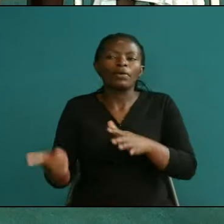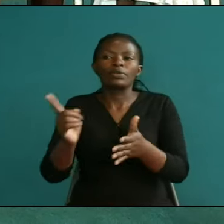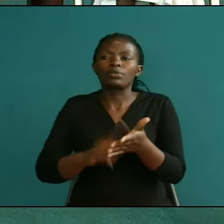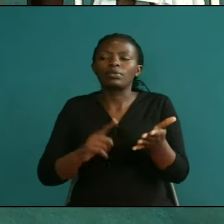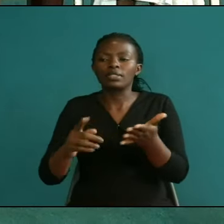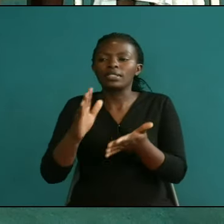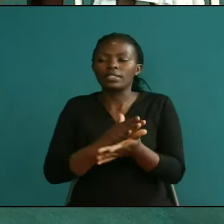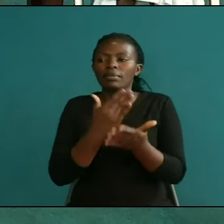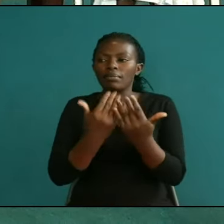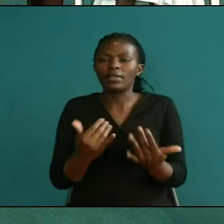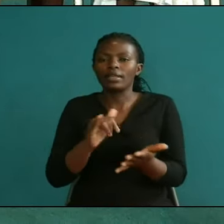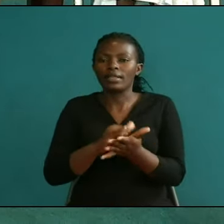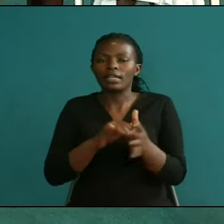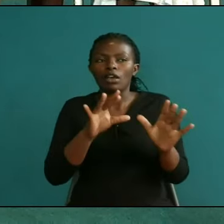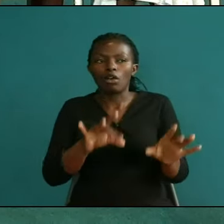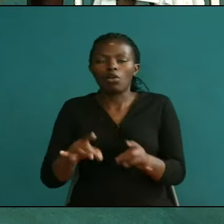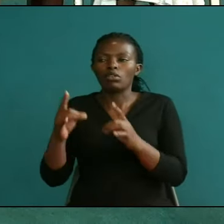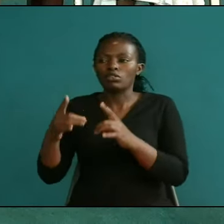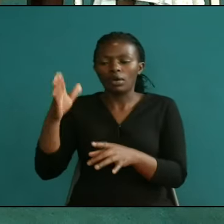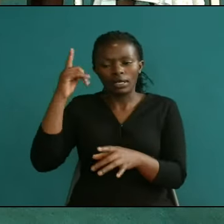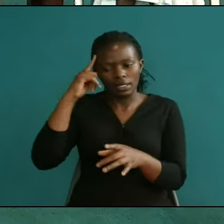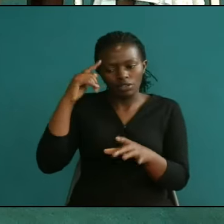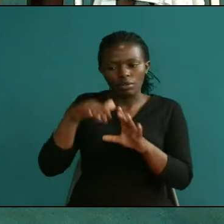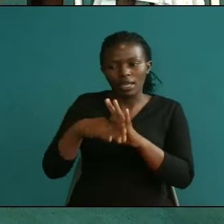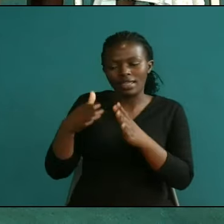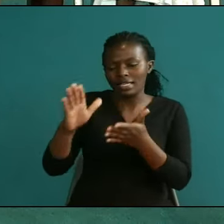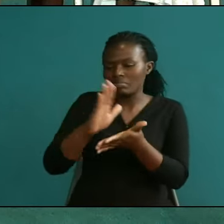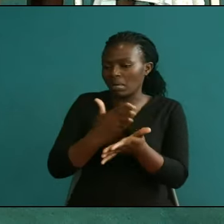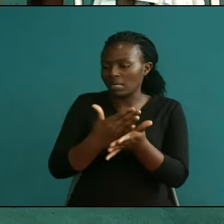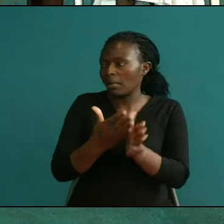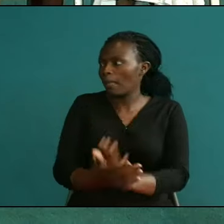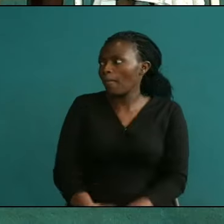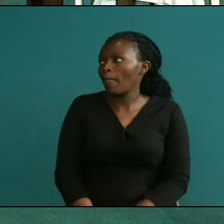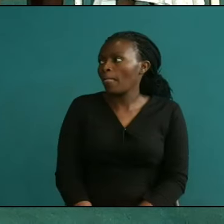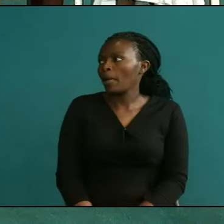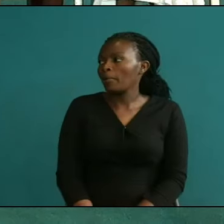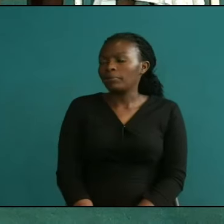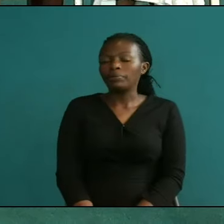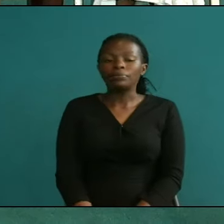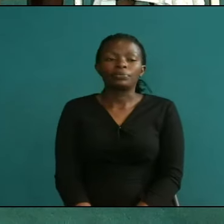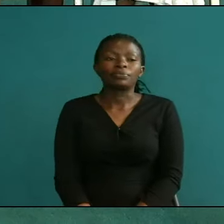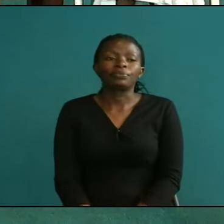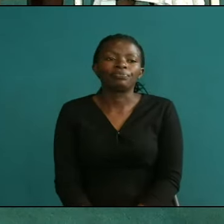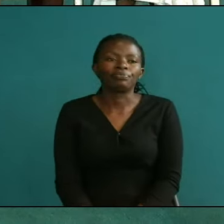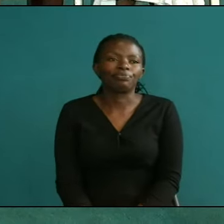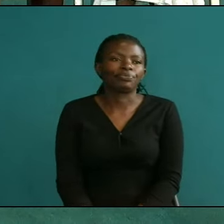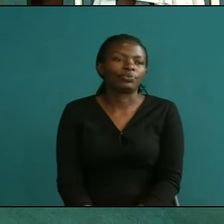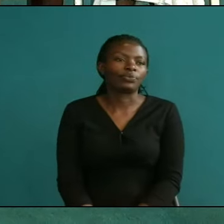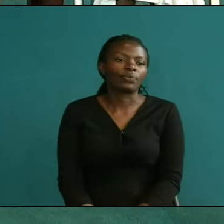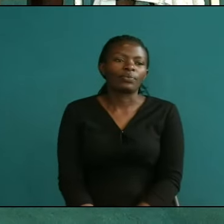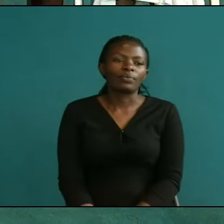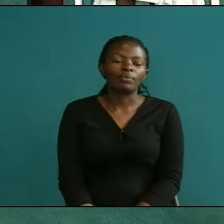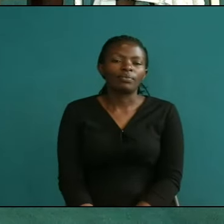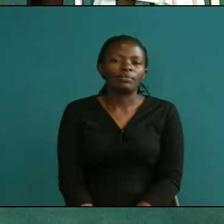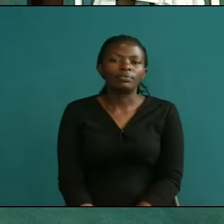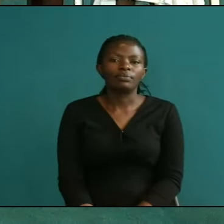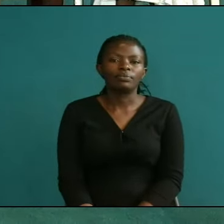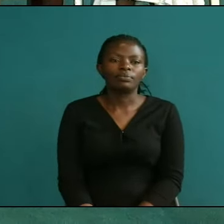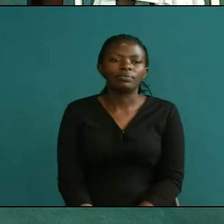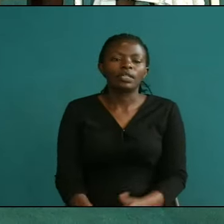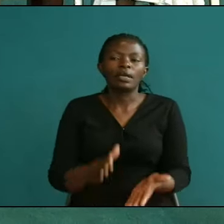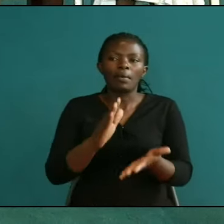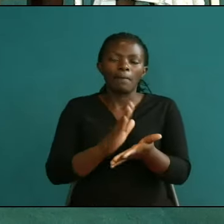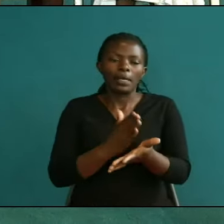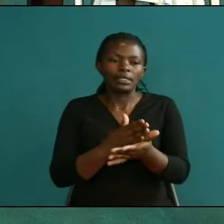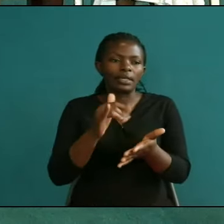caught your attention in this passage? Arvin, what do you think? The part that says